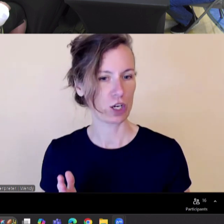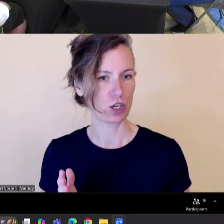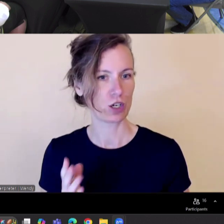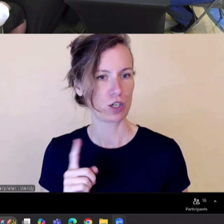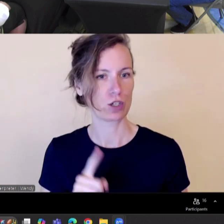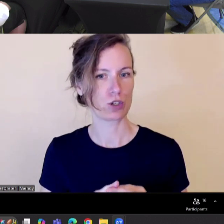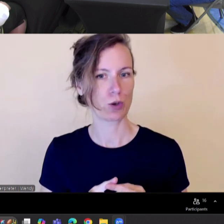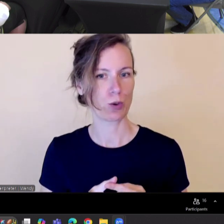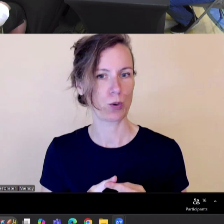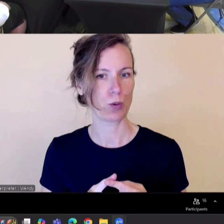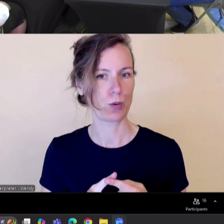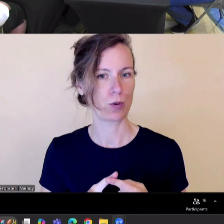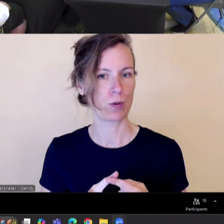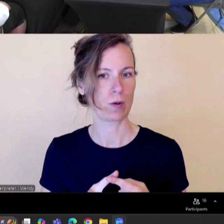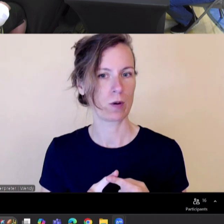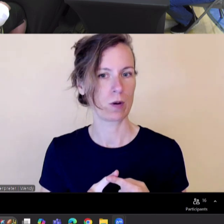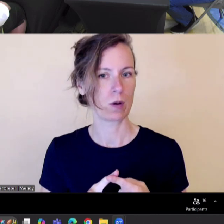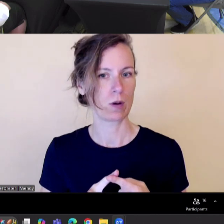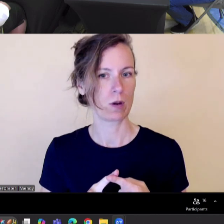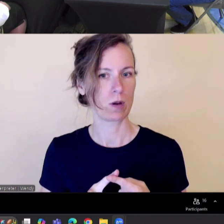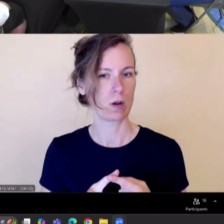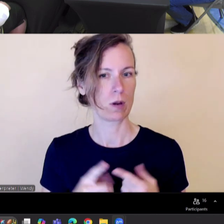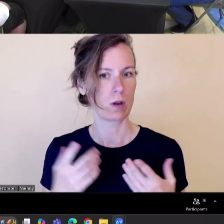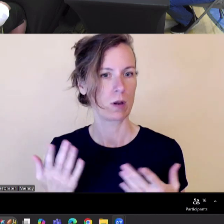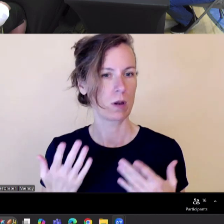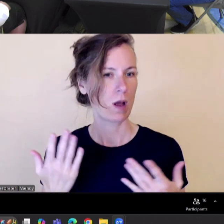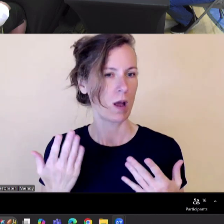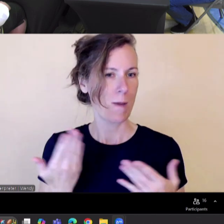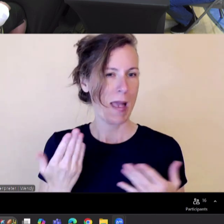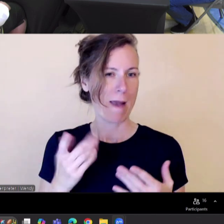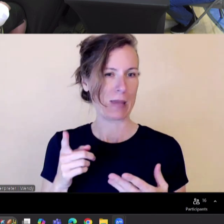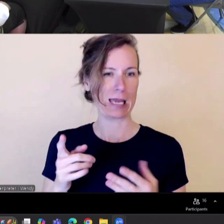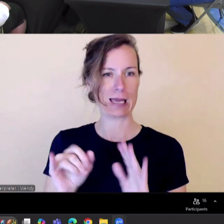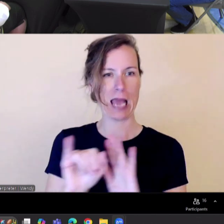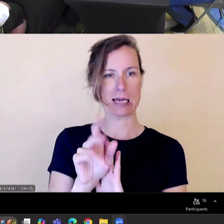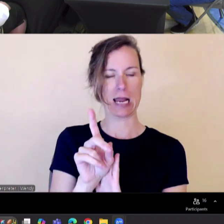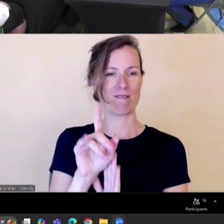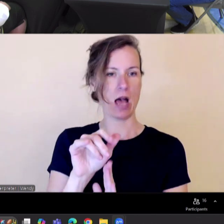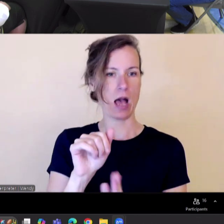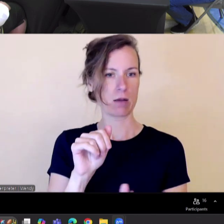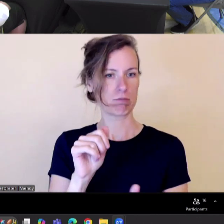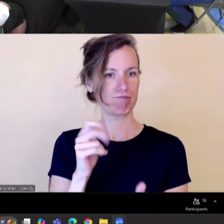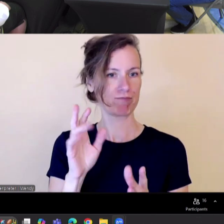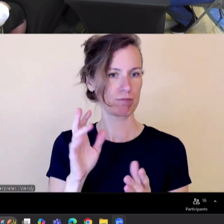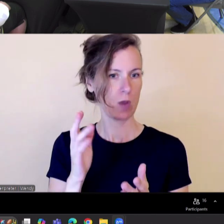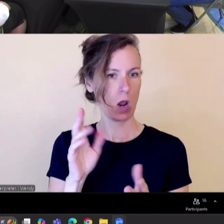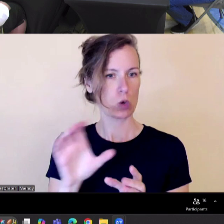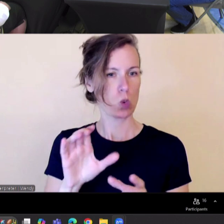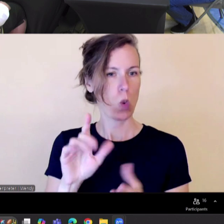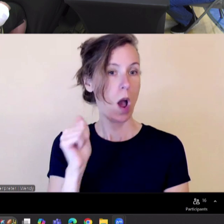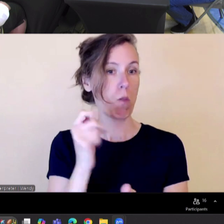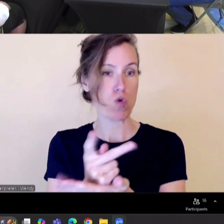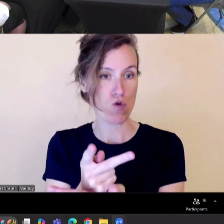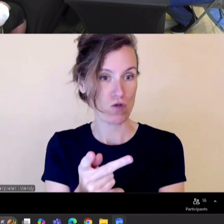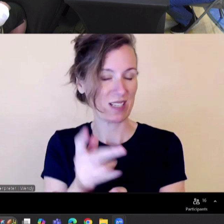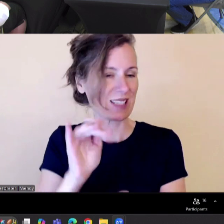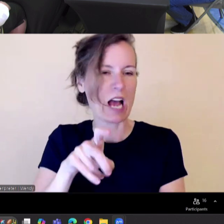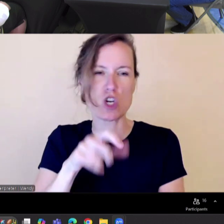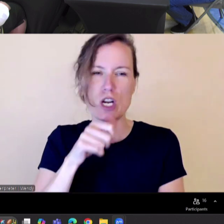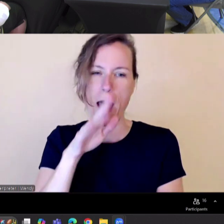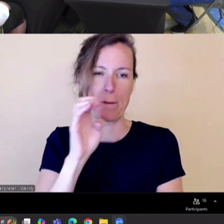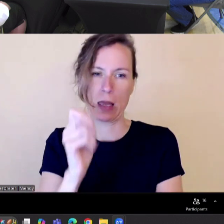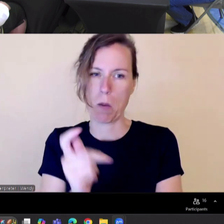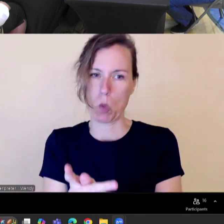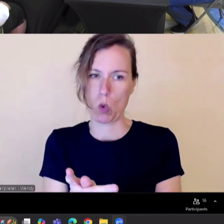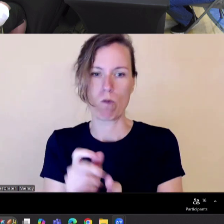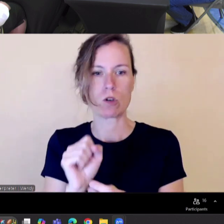engage in approvals that perhaps should not have been approved. So the Maryland General Assembly changed the law so that it